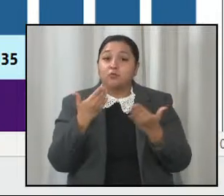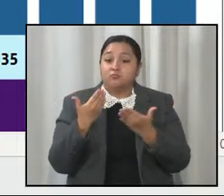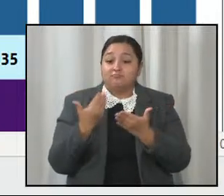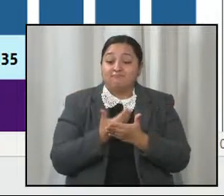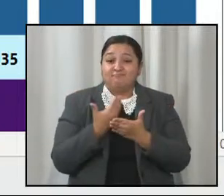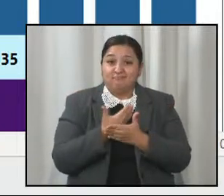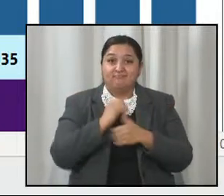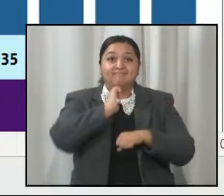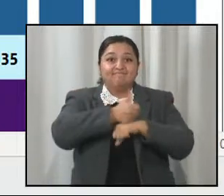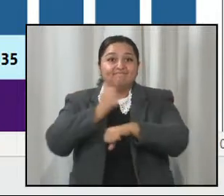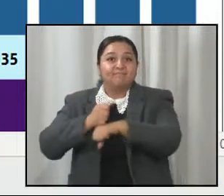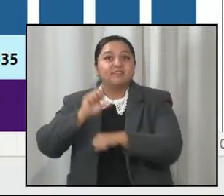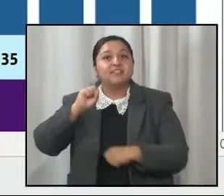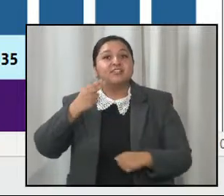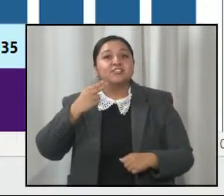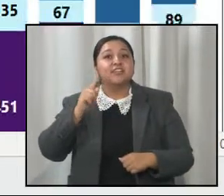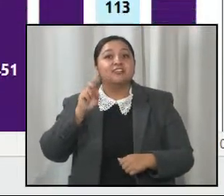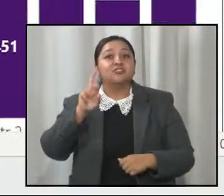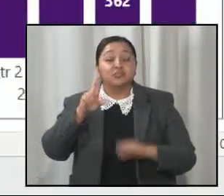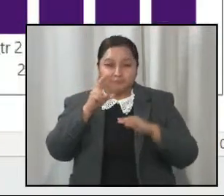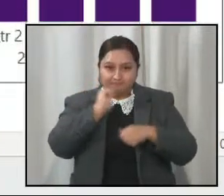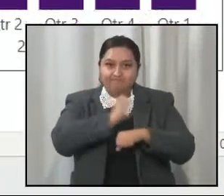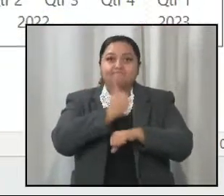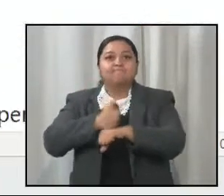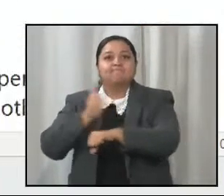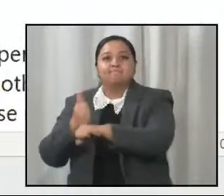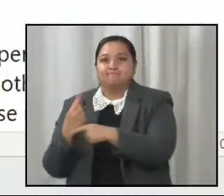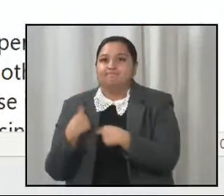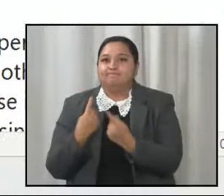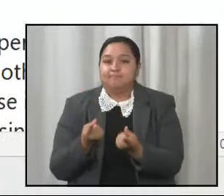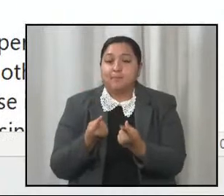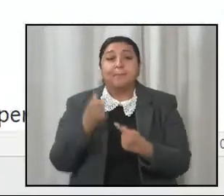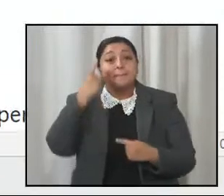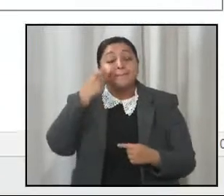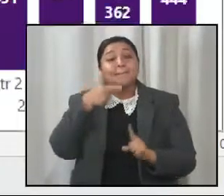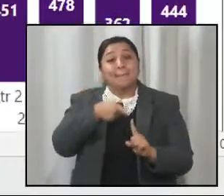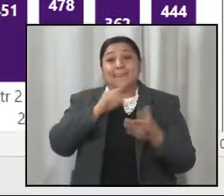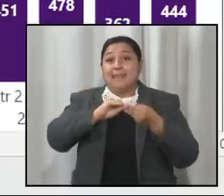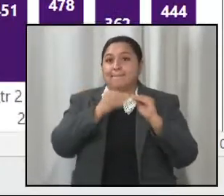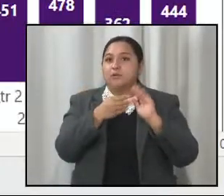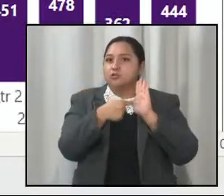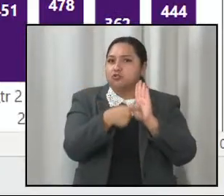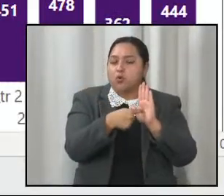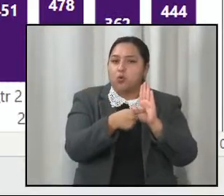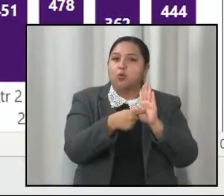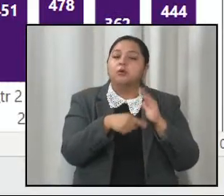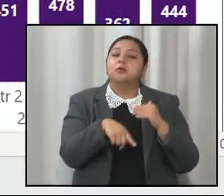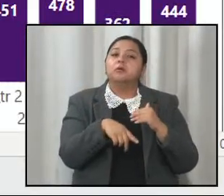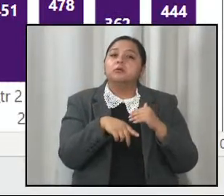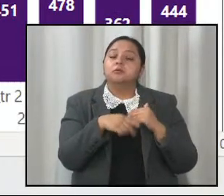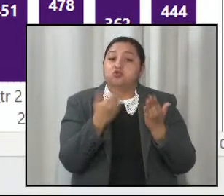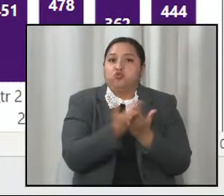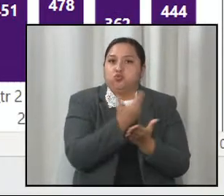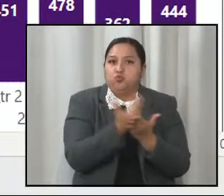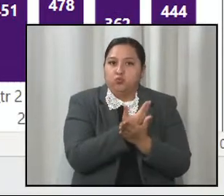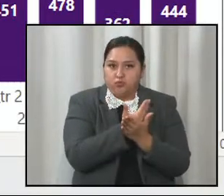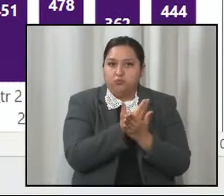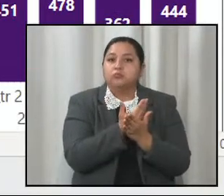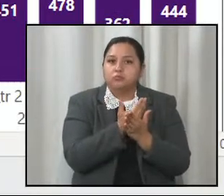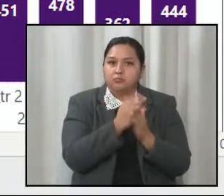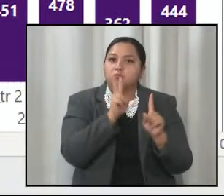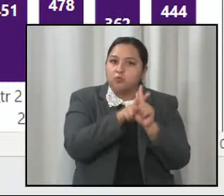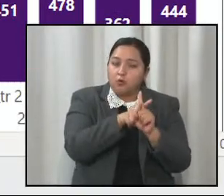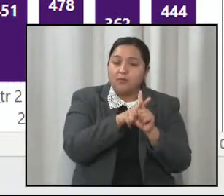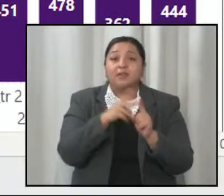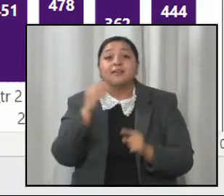It's important to note that these numbers reflect new enrollments. So while the permanent housing enrollments appear to decrease over time, the number